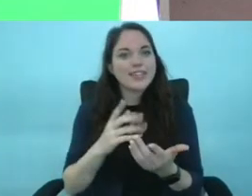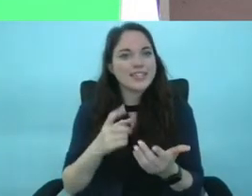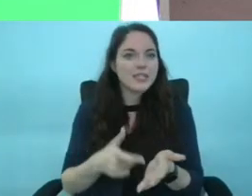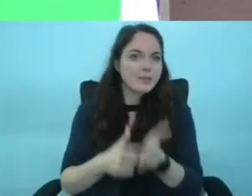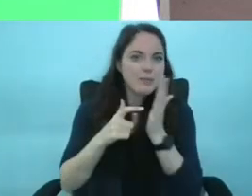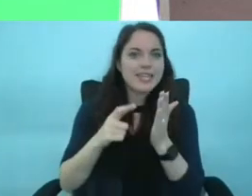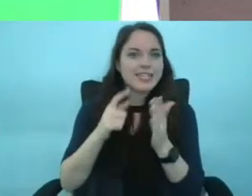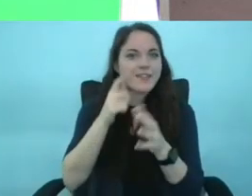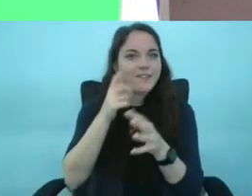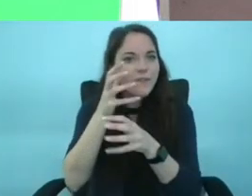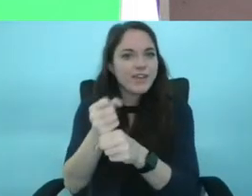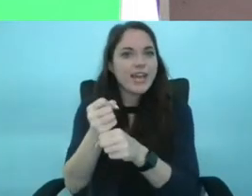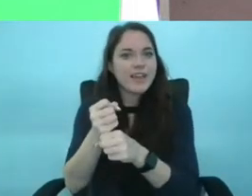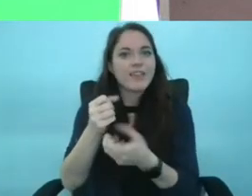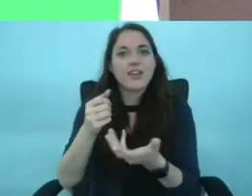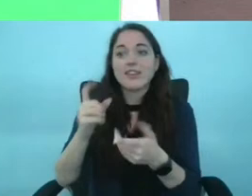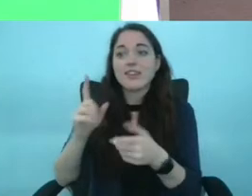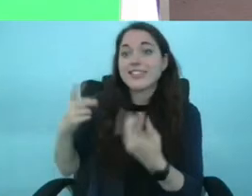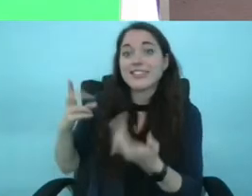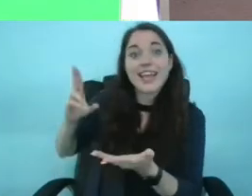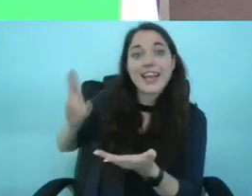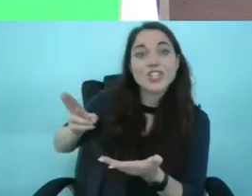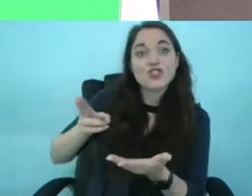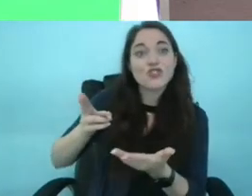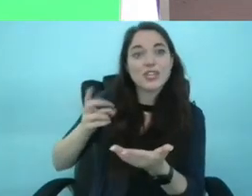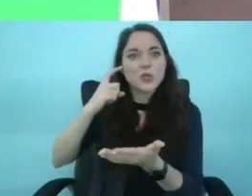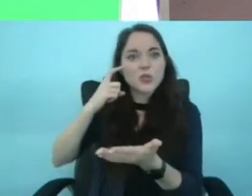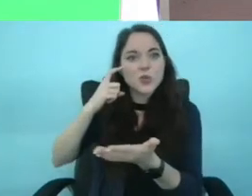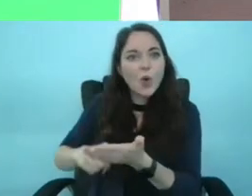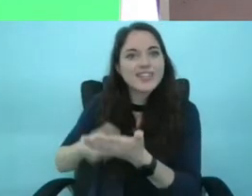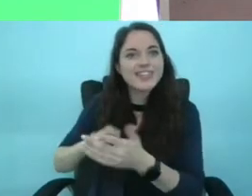as it invokes images of the past, while at the